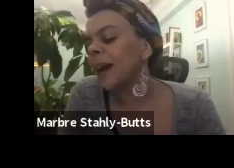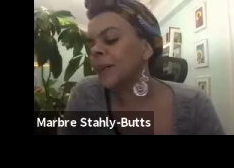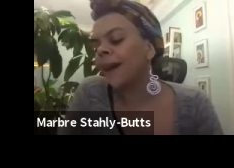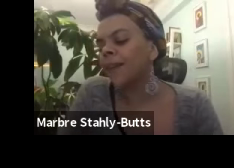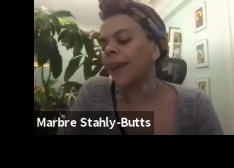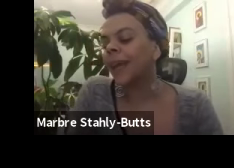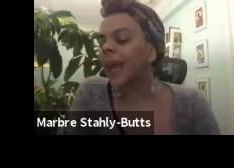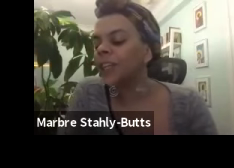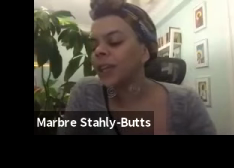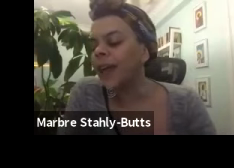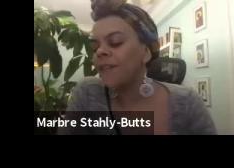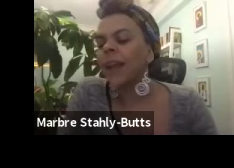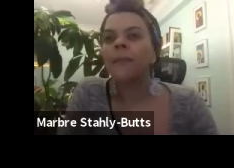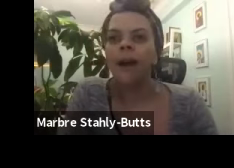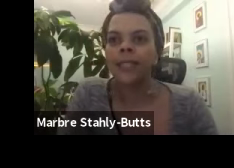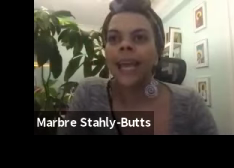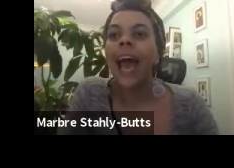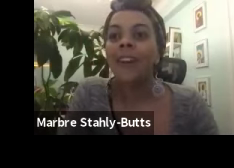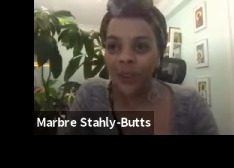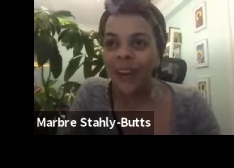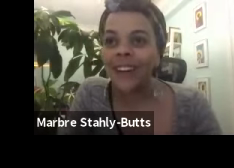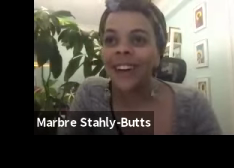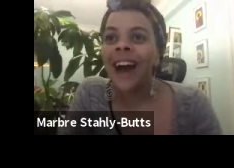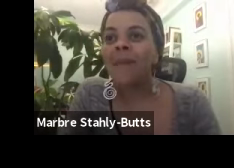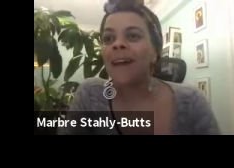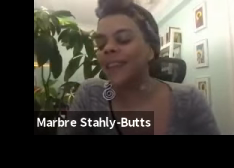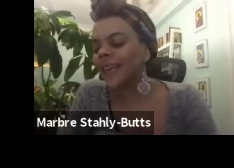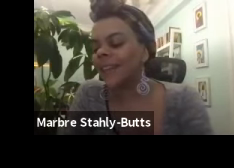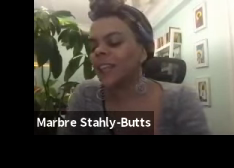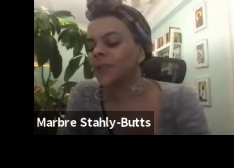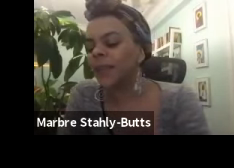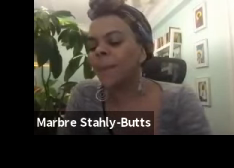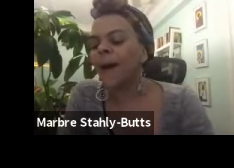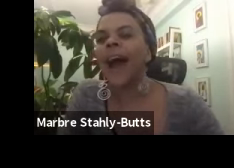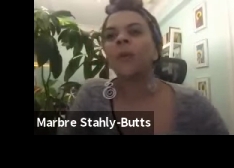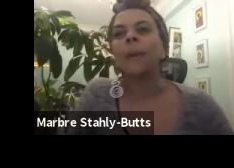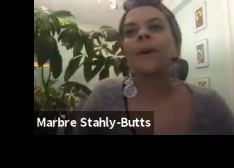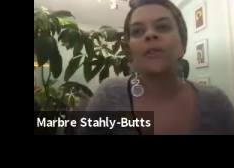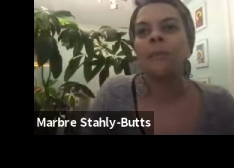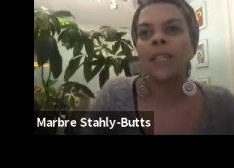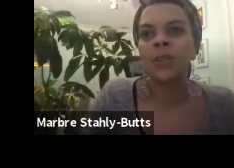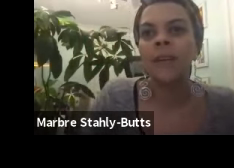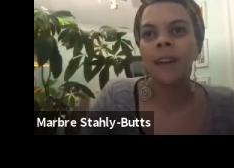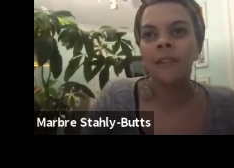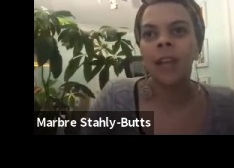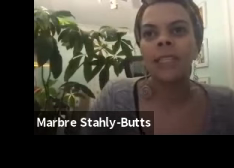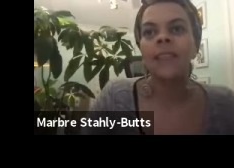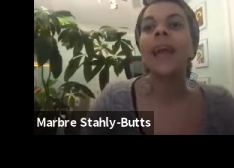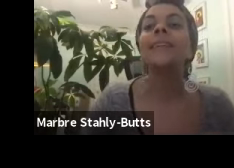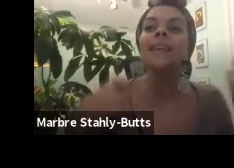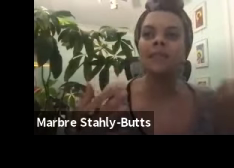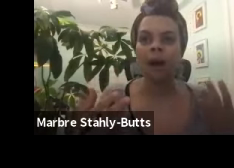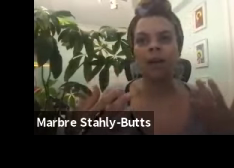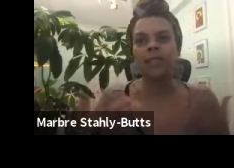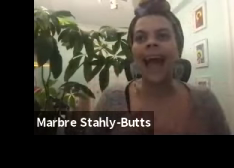Secondly, we talked about kind of engaging in everyday democracy everywhere. And this, I think, is really about how do we build the muscle of governance. So